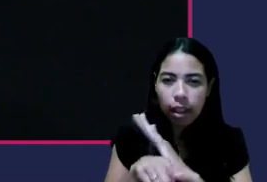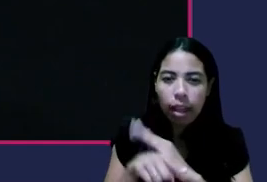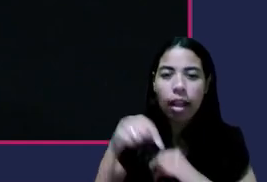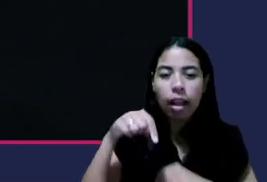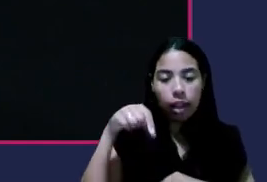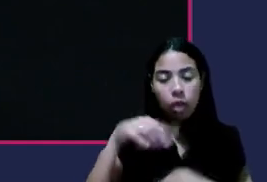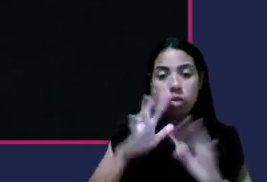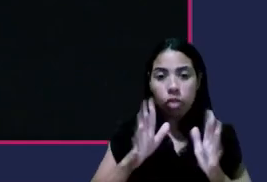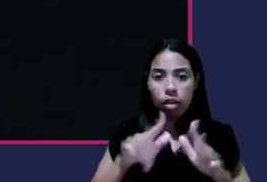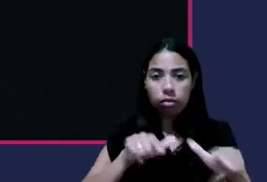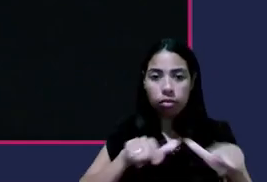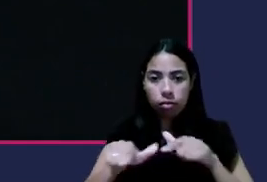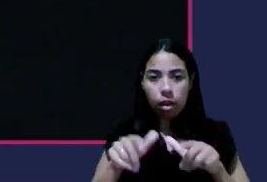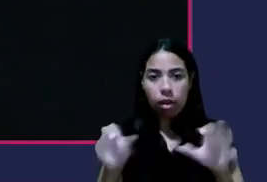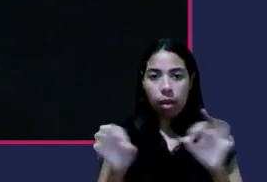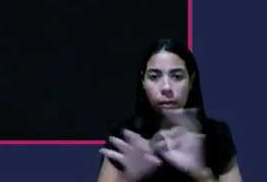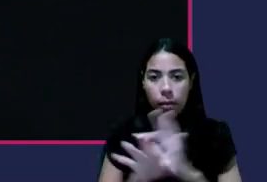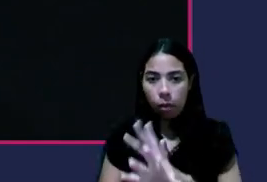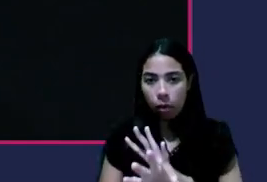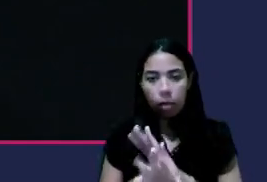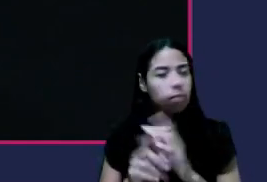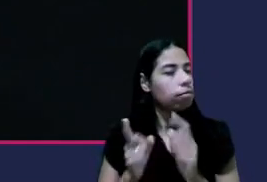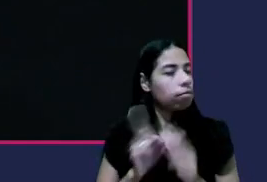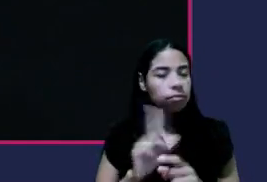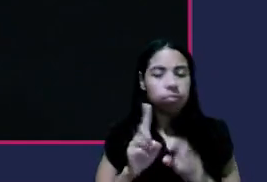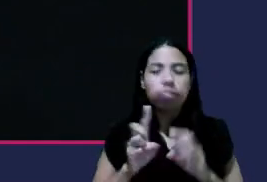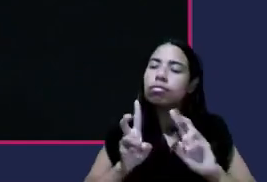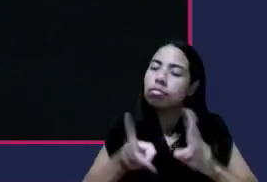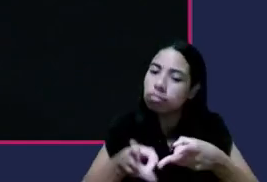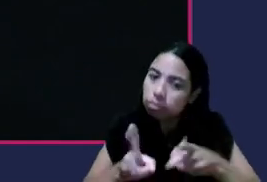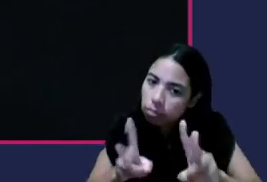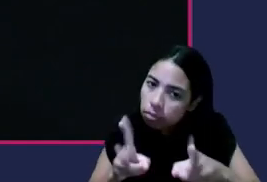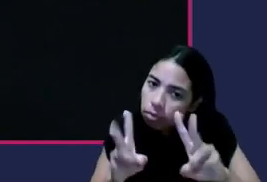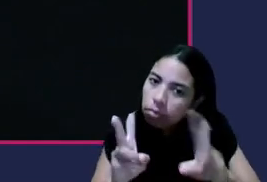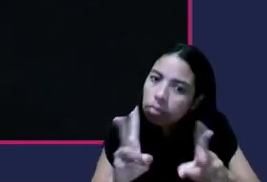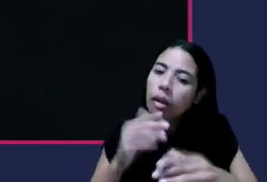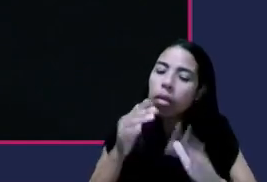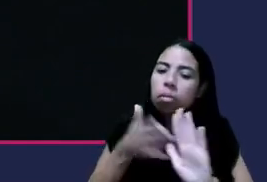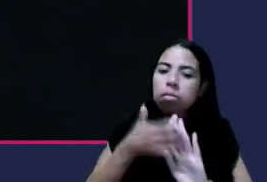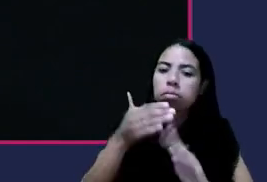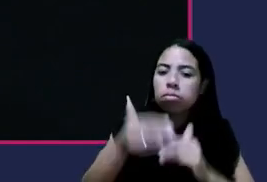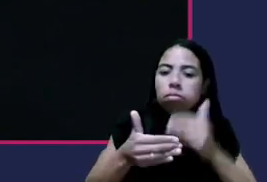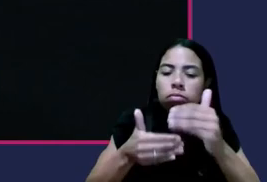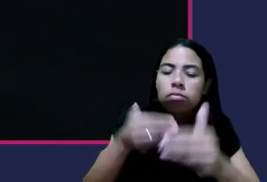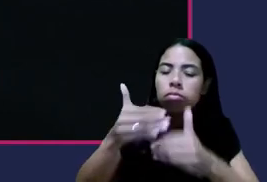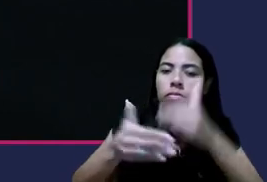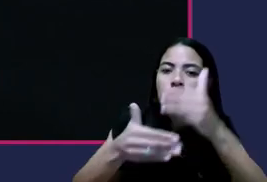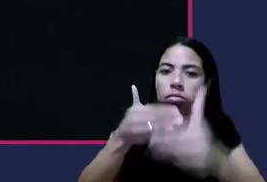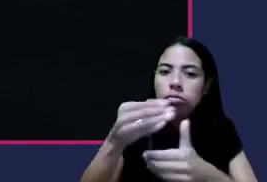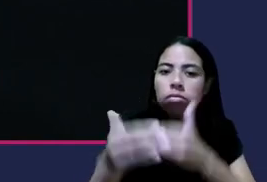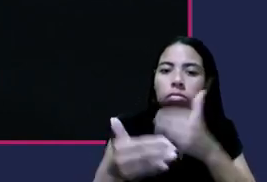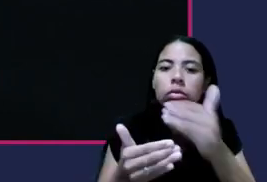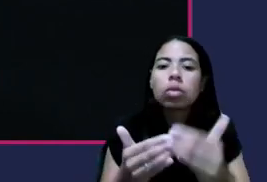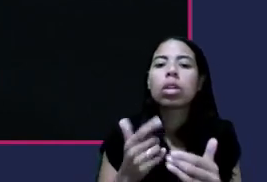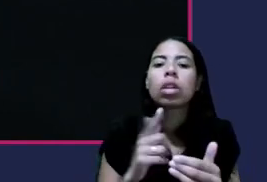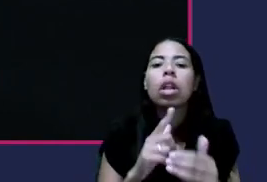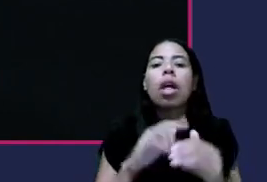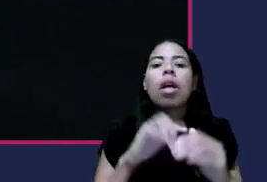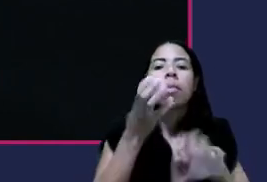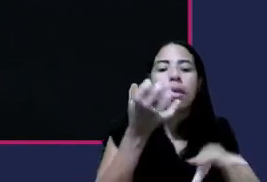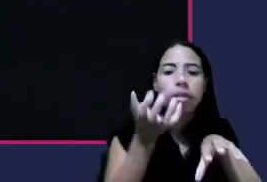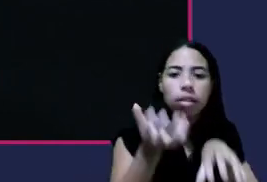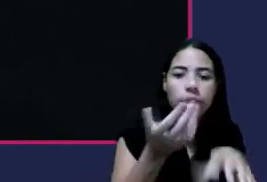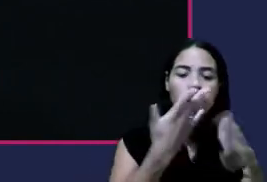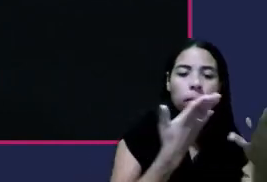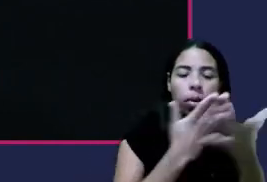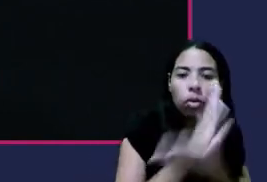all the way through. So this project was done at the House of Representatives, but it goes on. There is a whole process